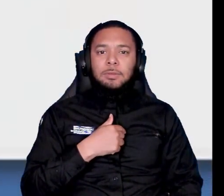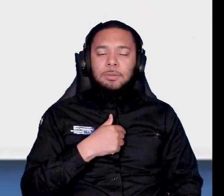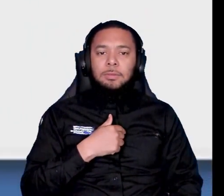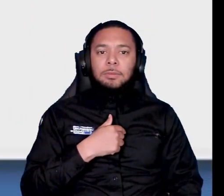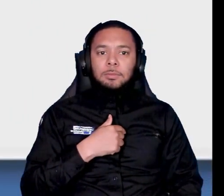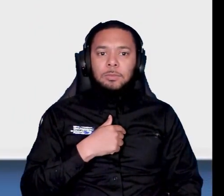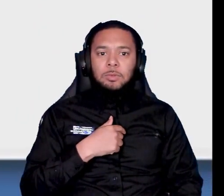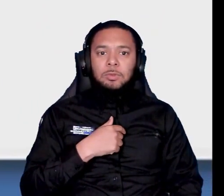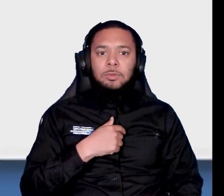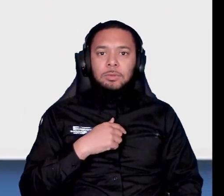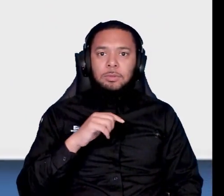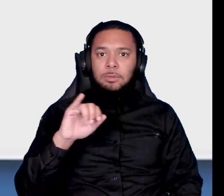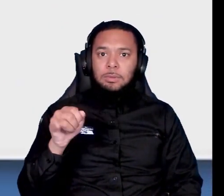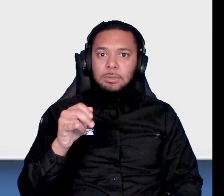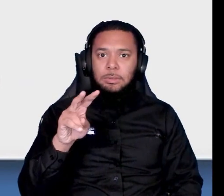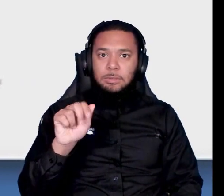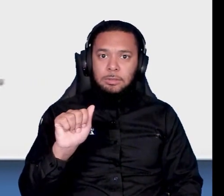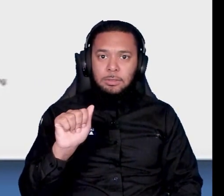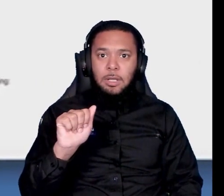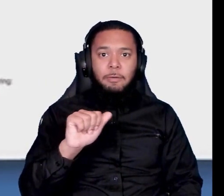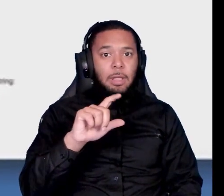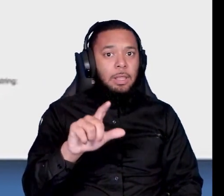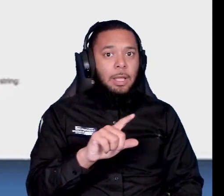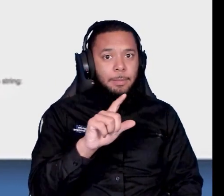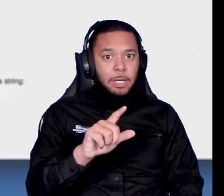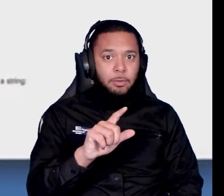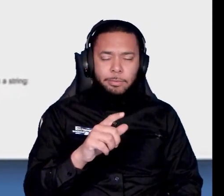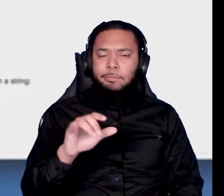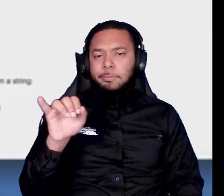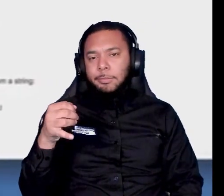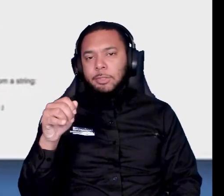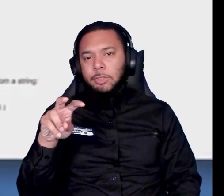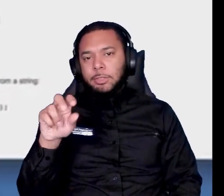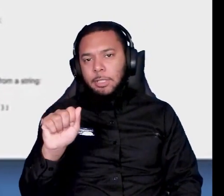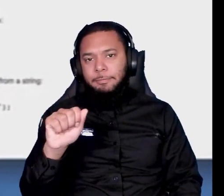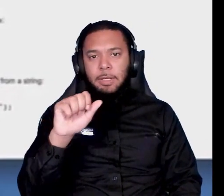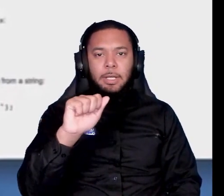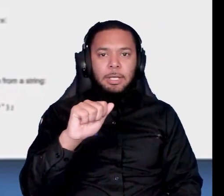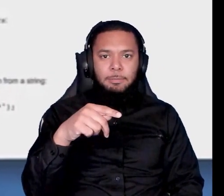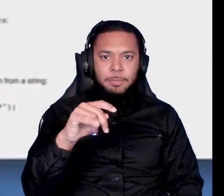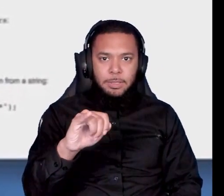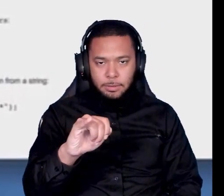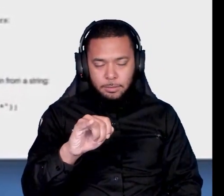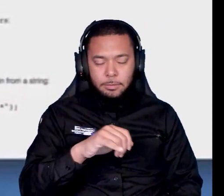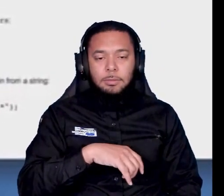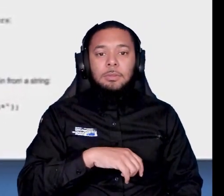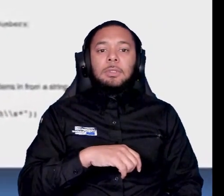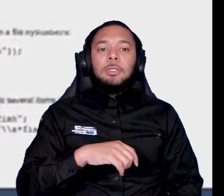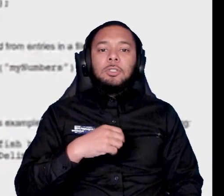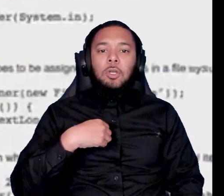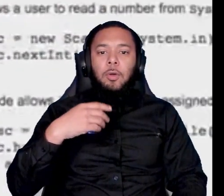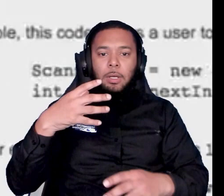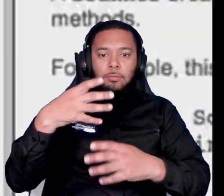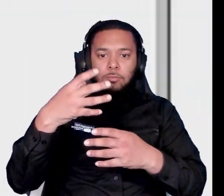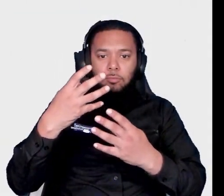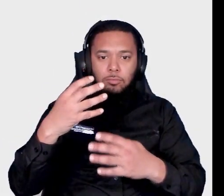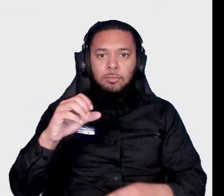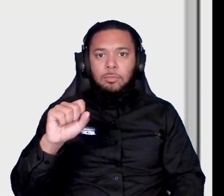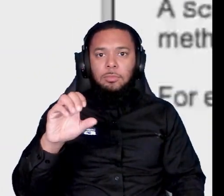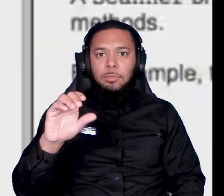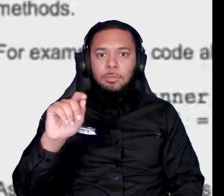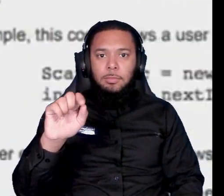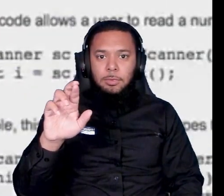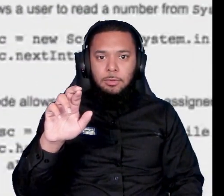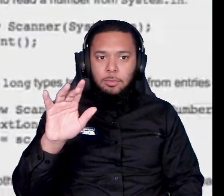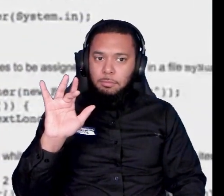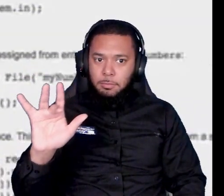library, the Java API, and I scrolled down to scanner. And when I clicked